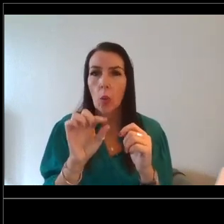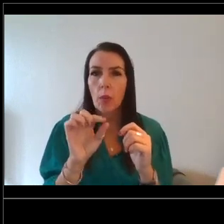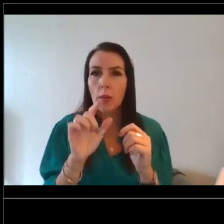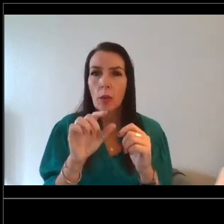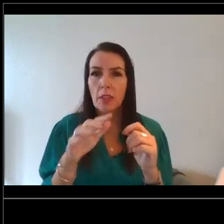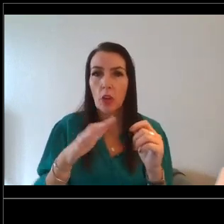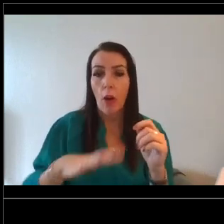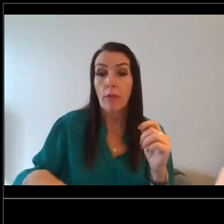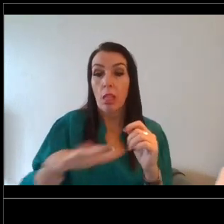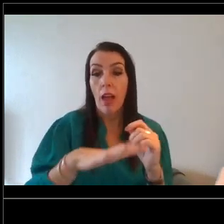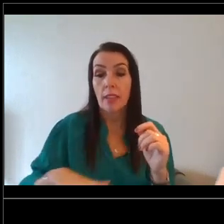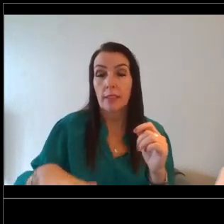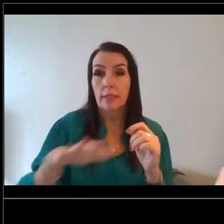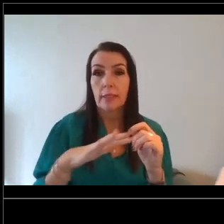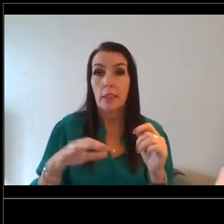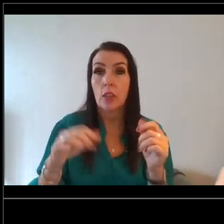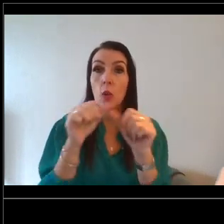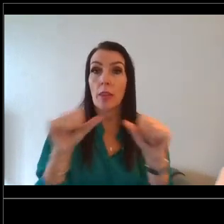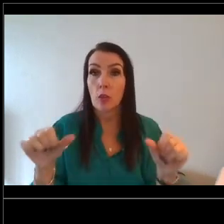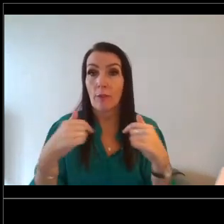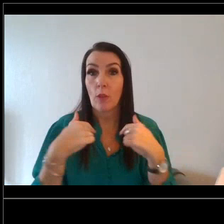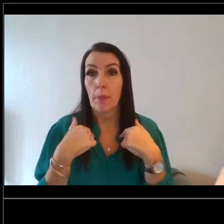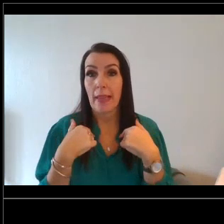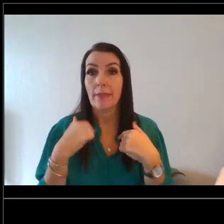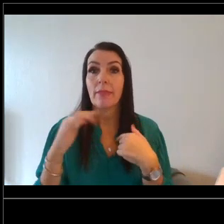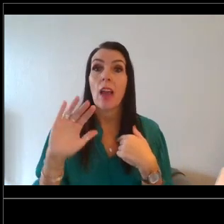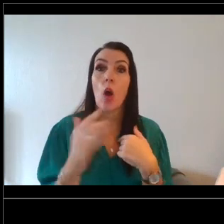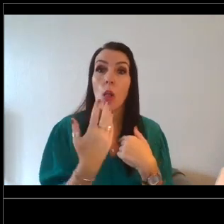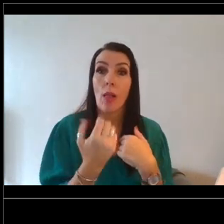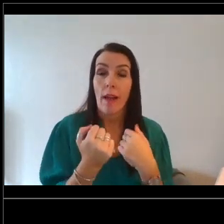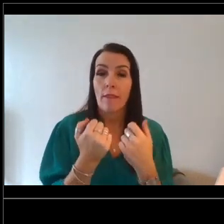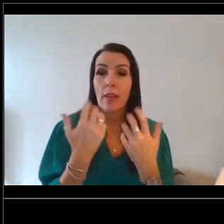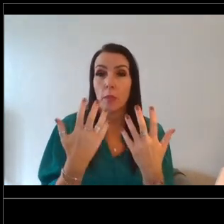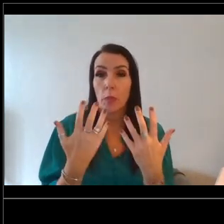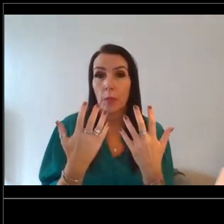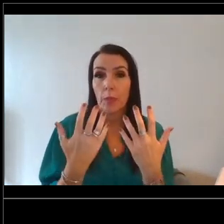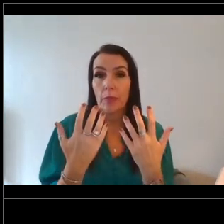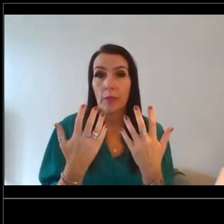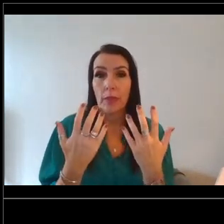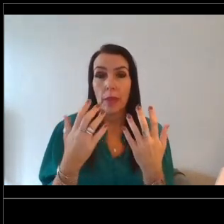land around them. So the solution they all had at the current time, they had just